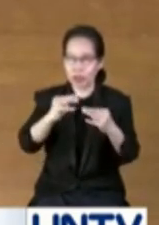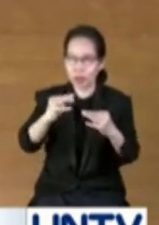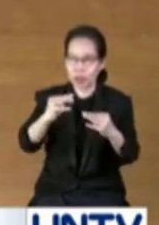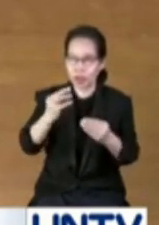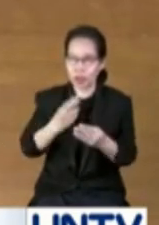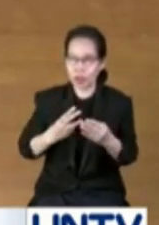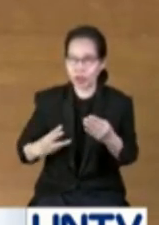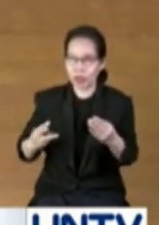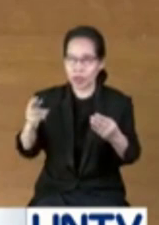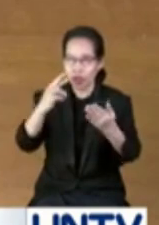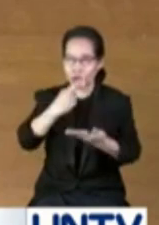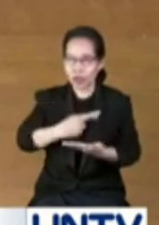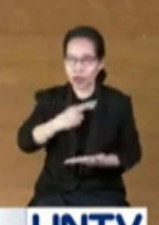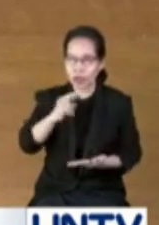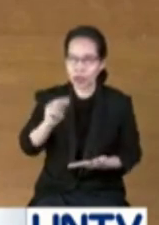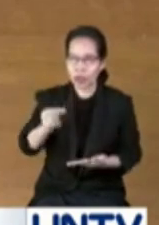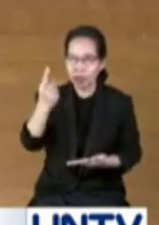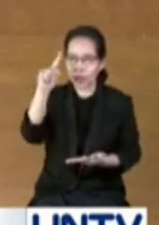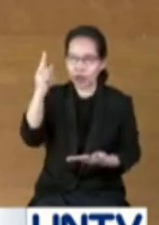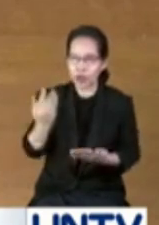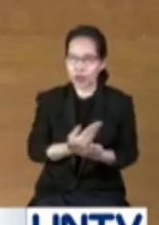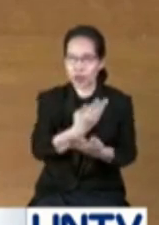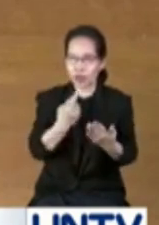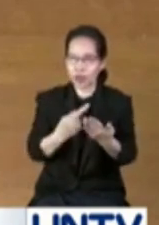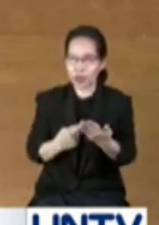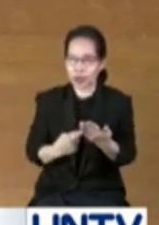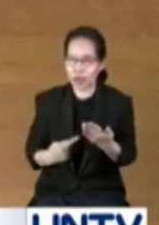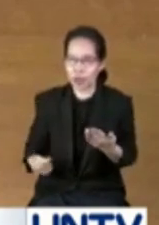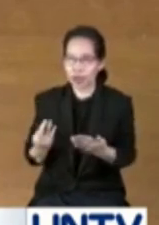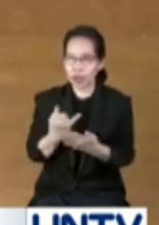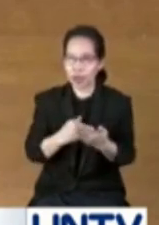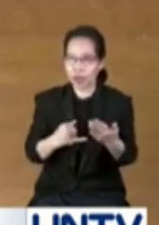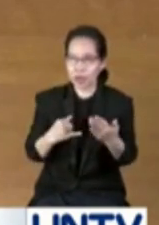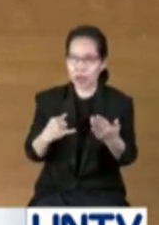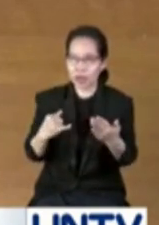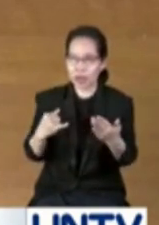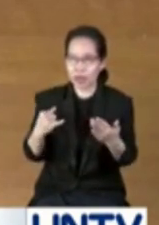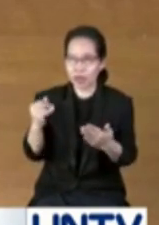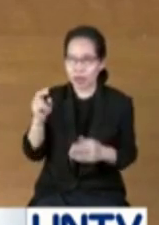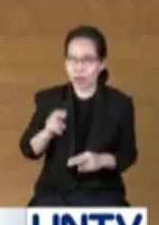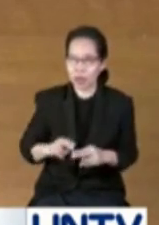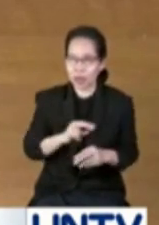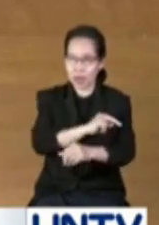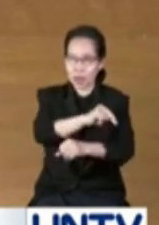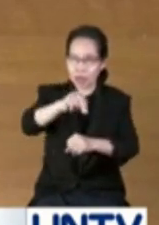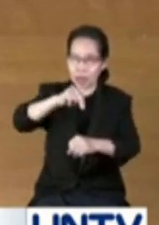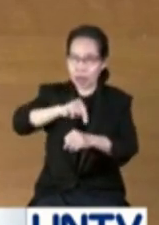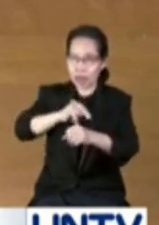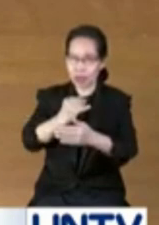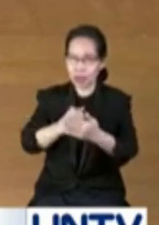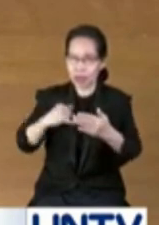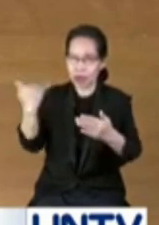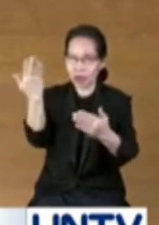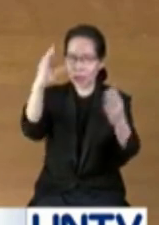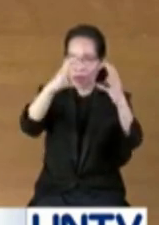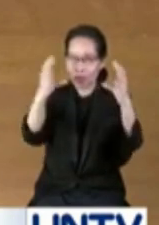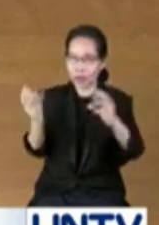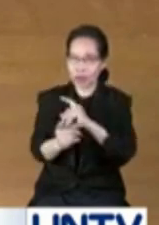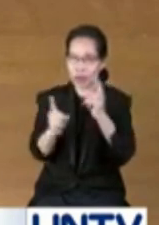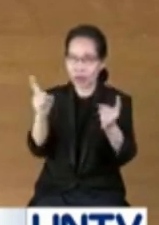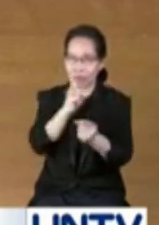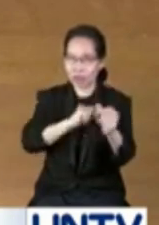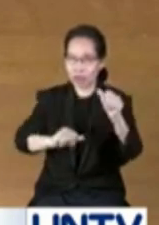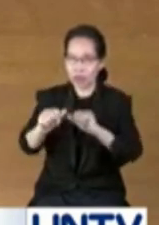need for new resources, just as it is in nature. Just like our climate change action, this new